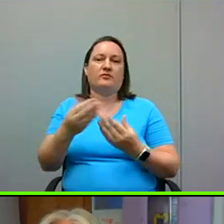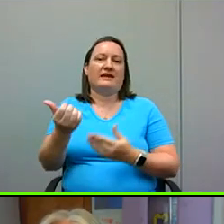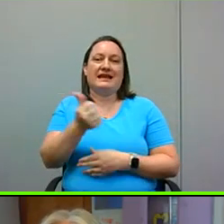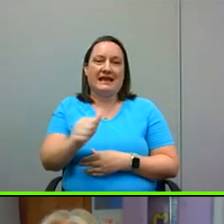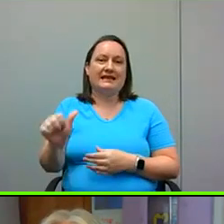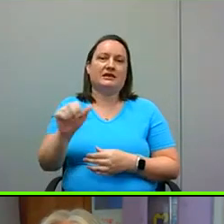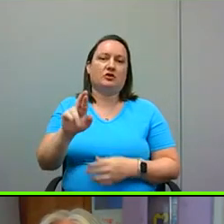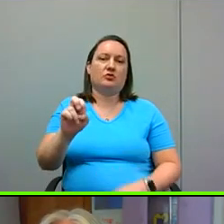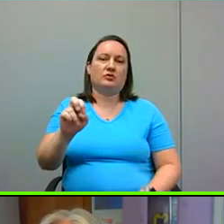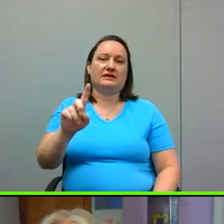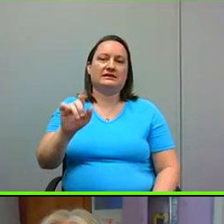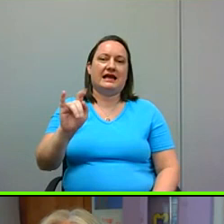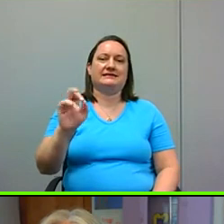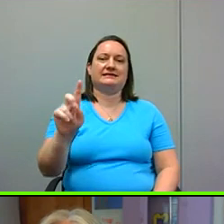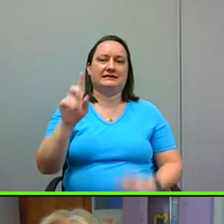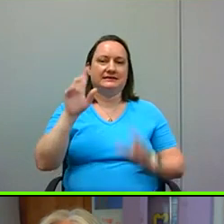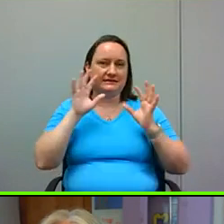to the SRC.